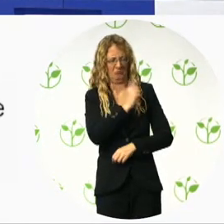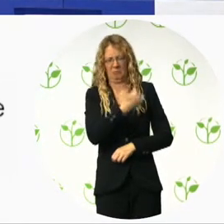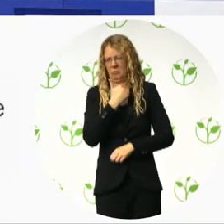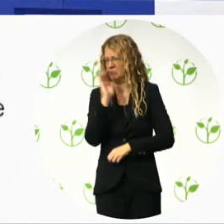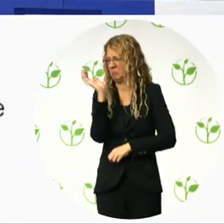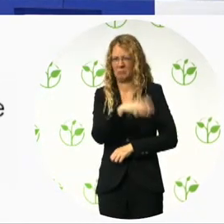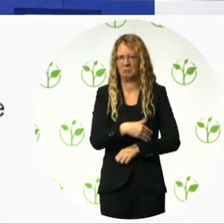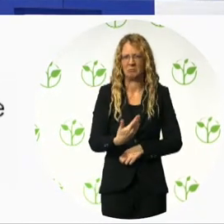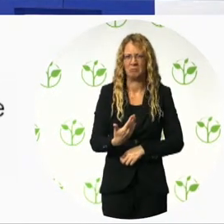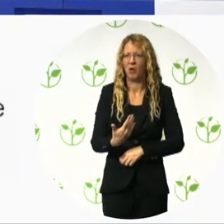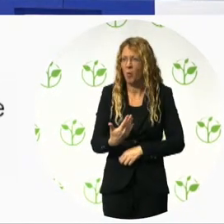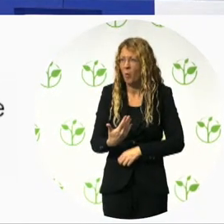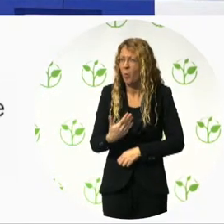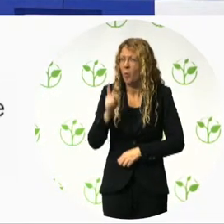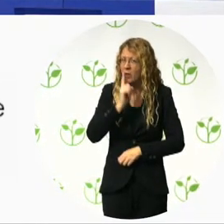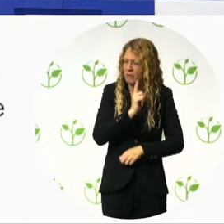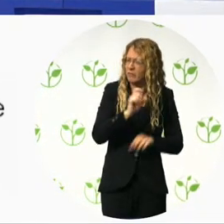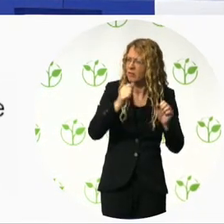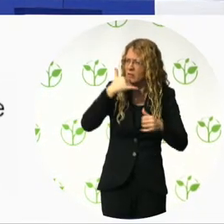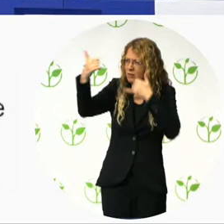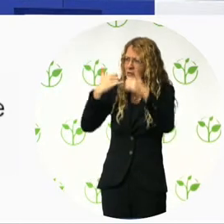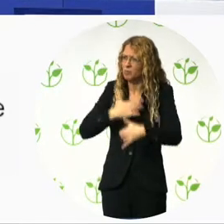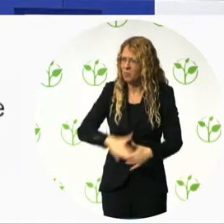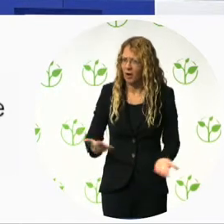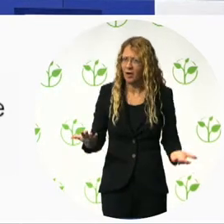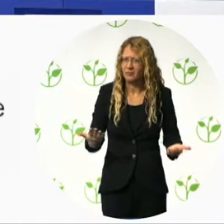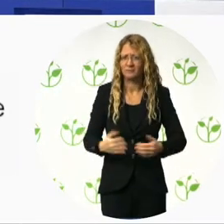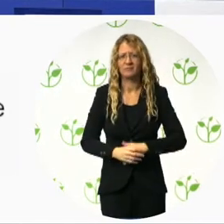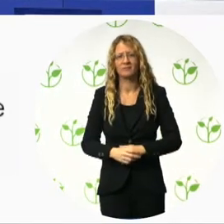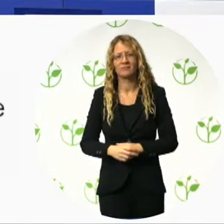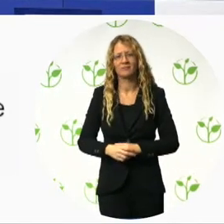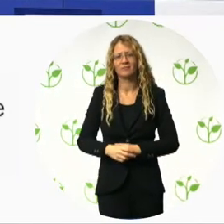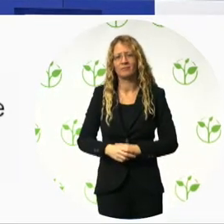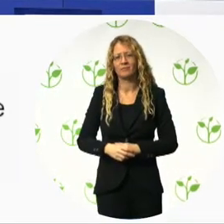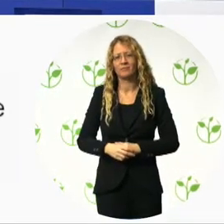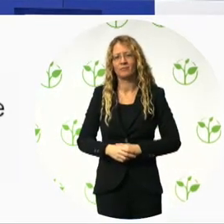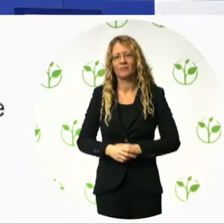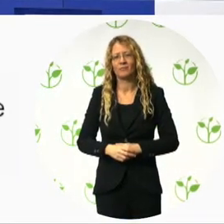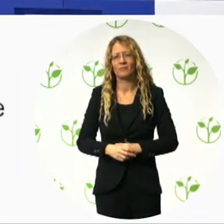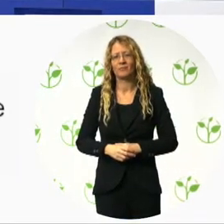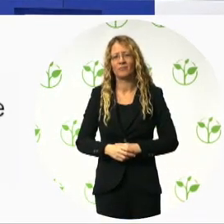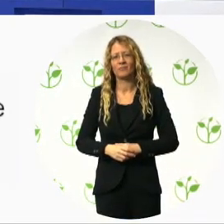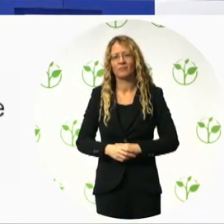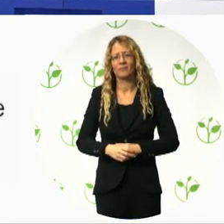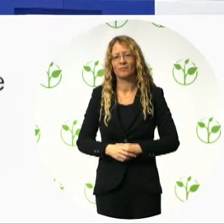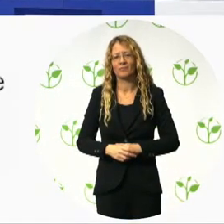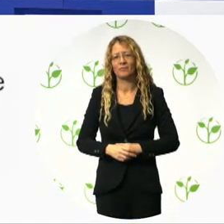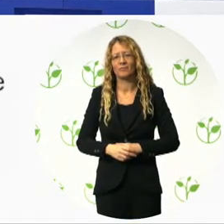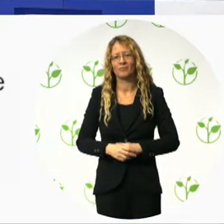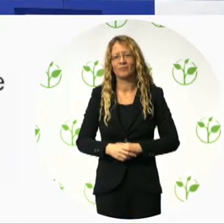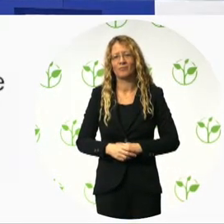what we are doing, the other part of the incomes came from the users. And this is our approach. So we offer